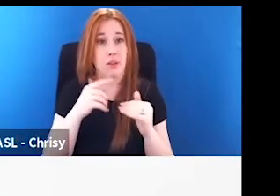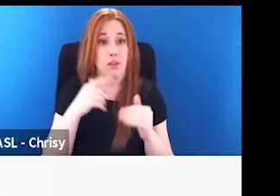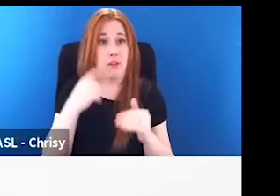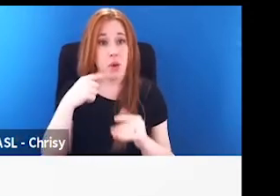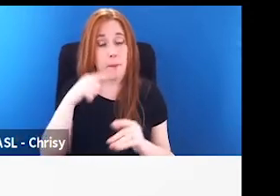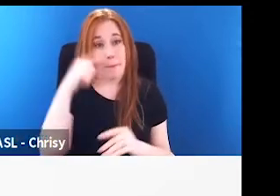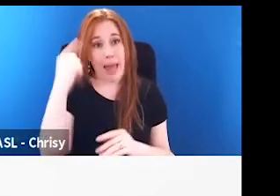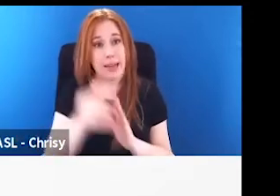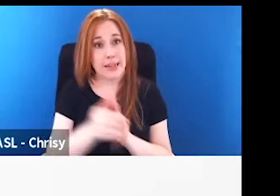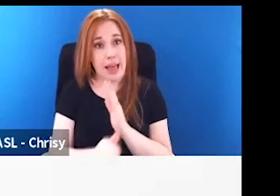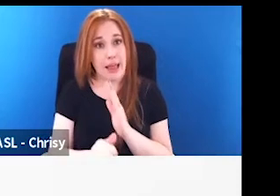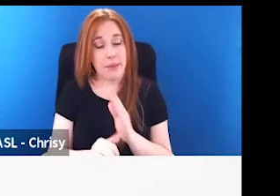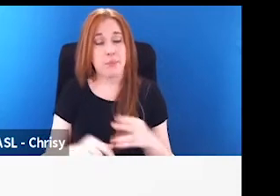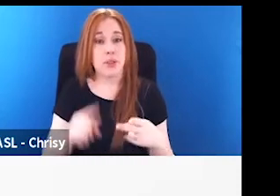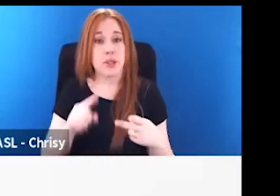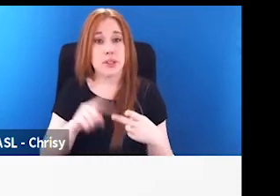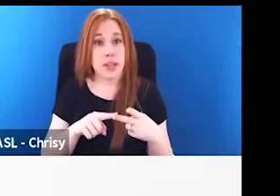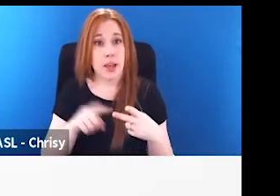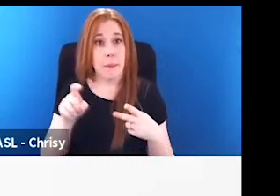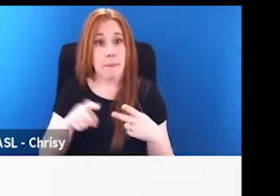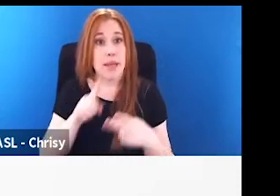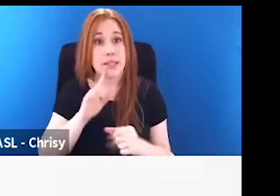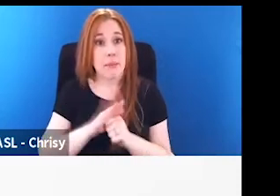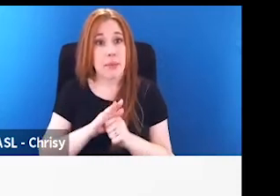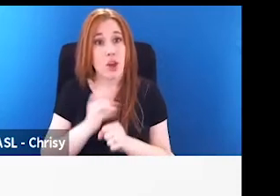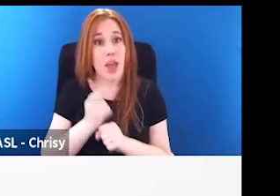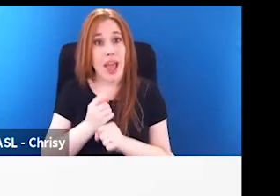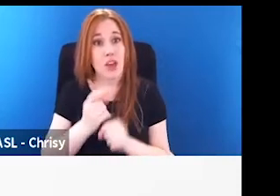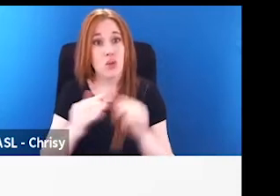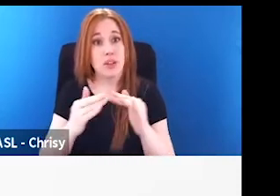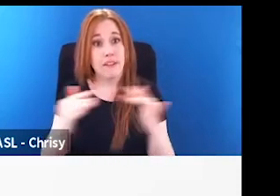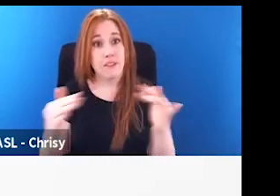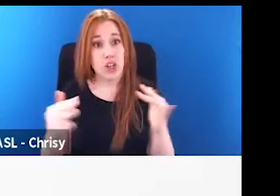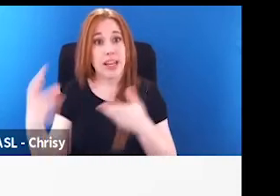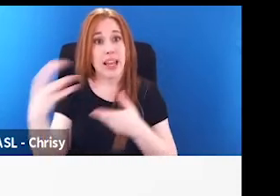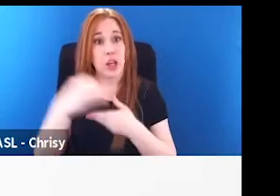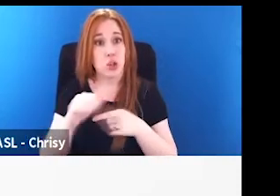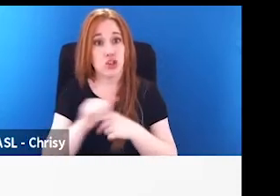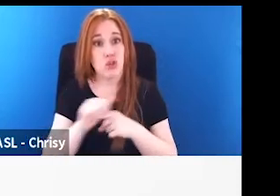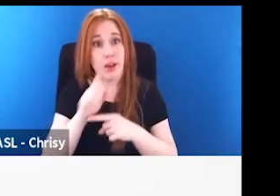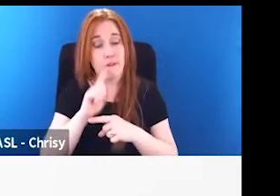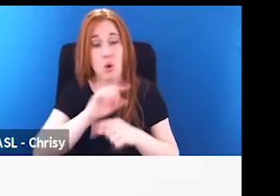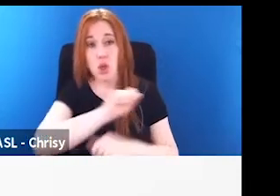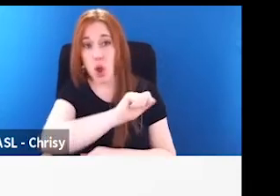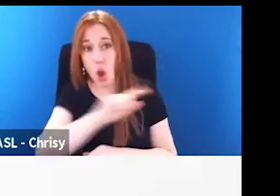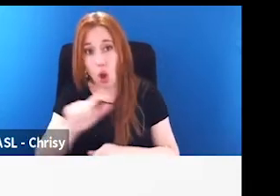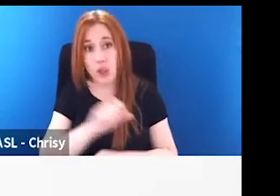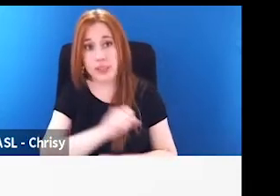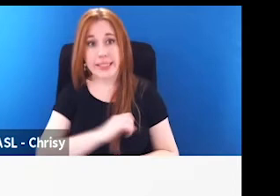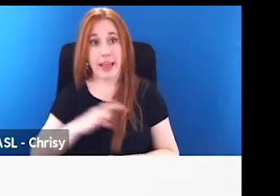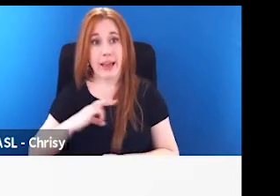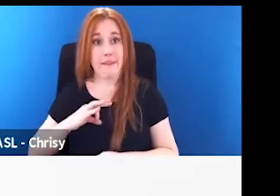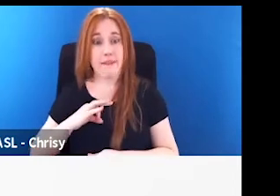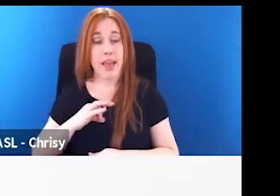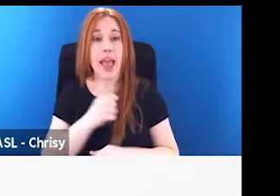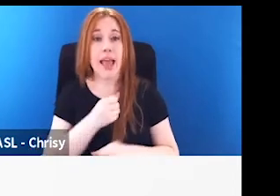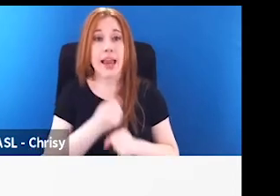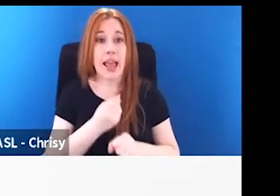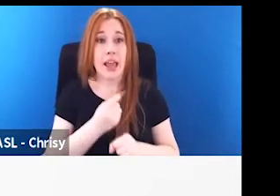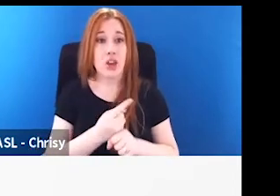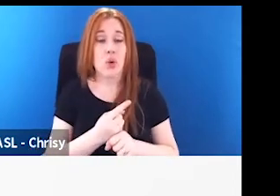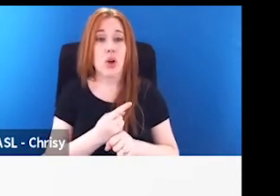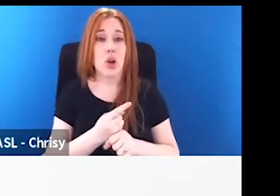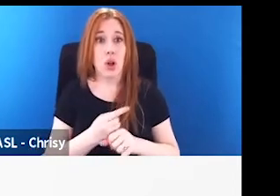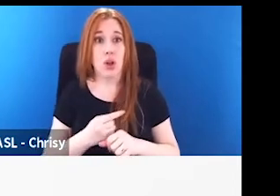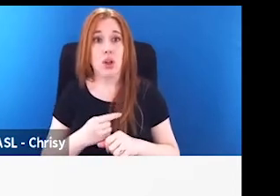perspective. Second, they have to commit to doing annual diversity and inclusion training for their entire staff, and annual incremental on top of